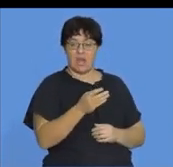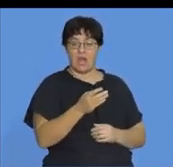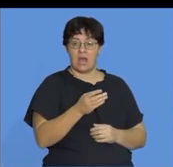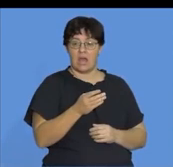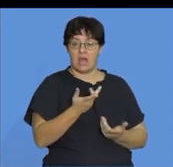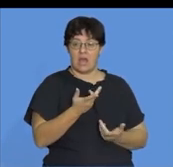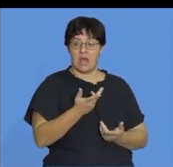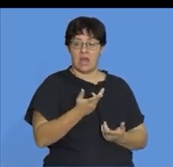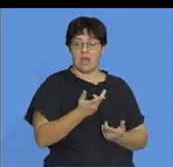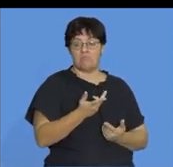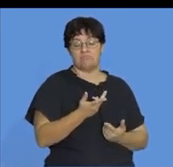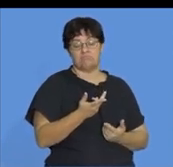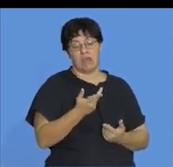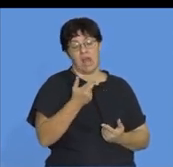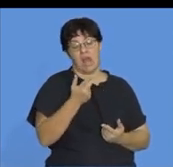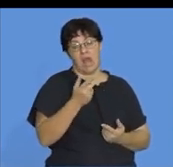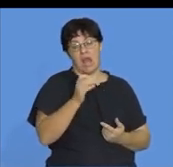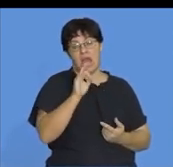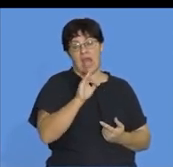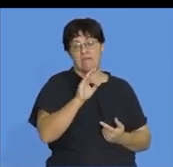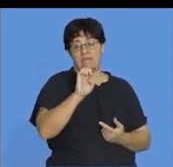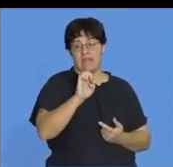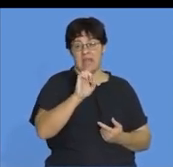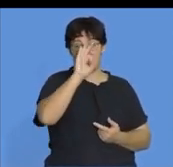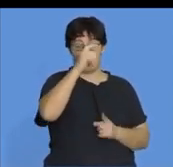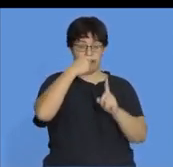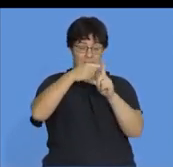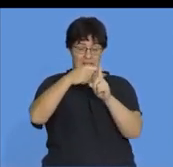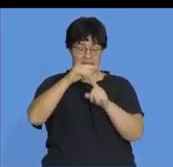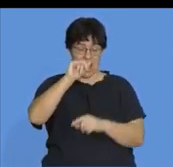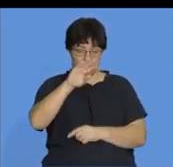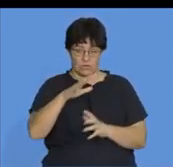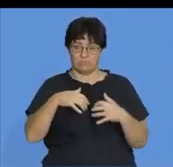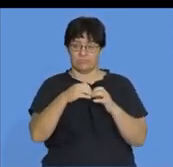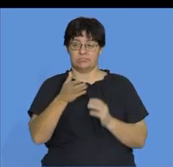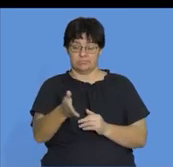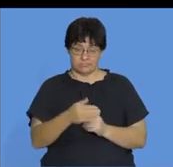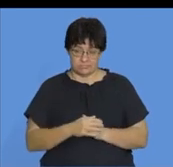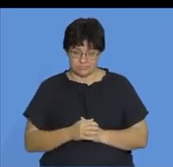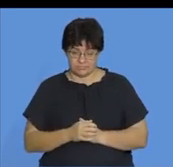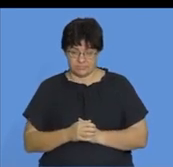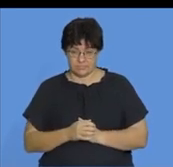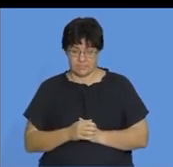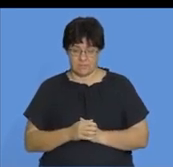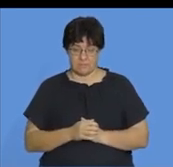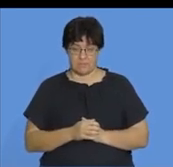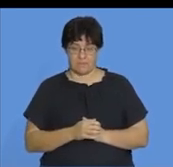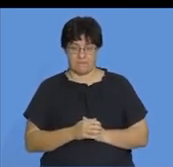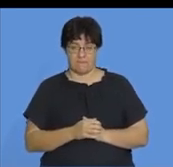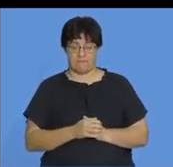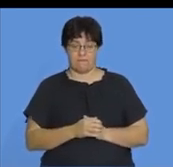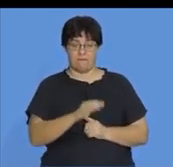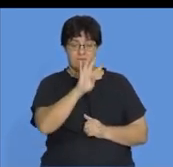2 is formed? Iron 3 chloride is formed. That's the question that we want to ask ourselves. How many moles will be formed,